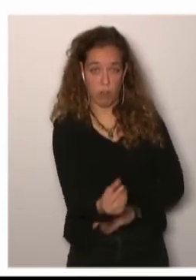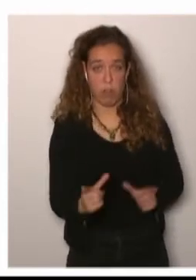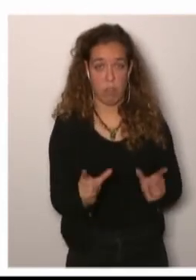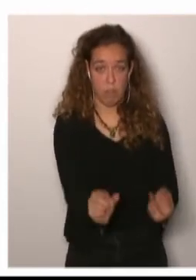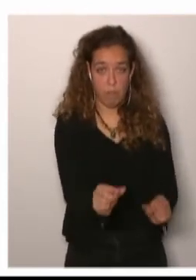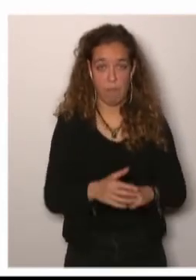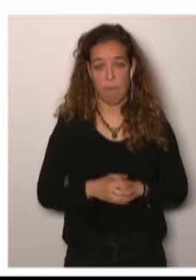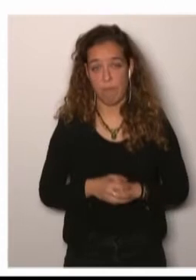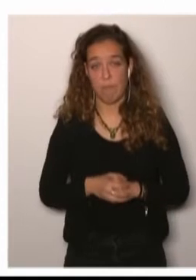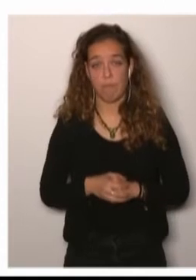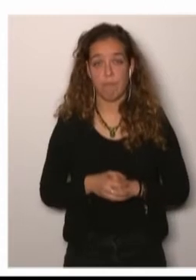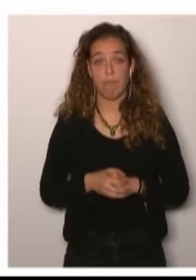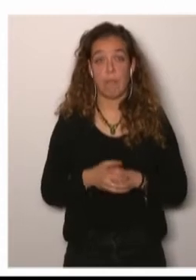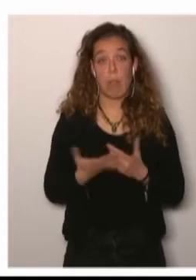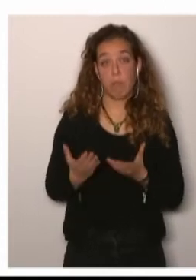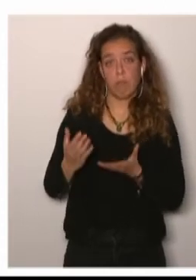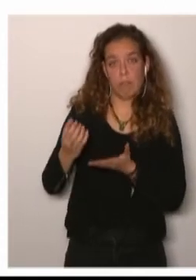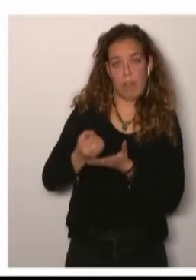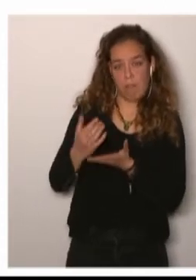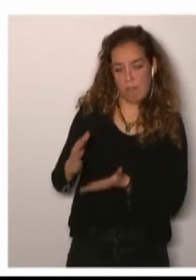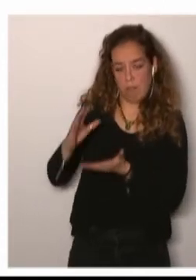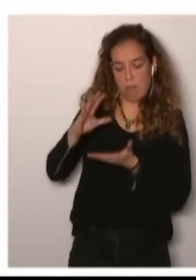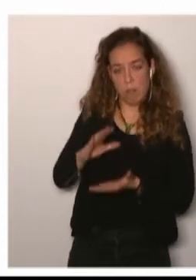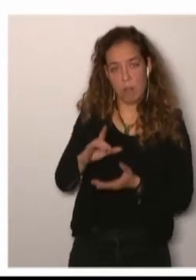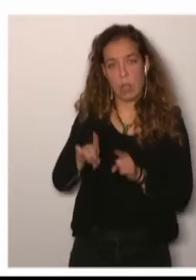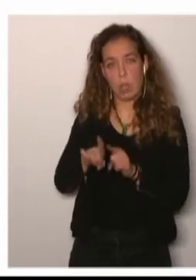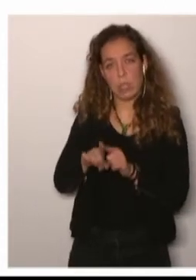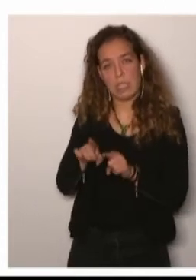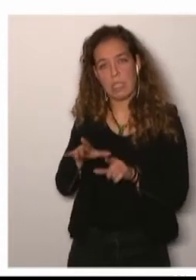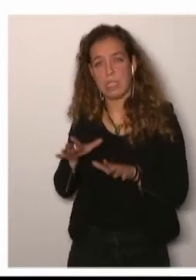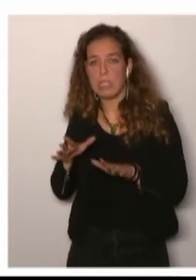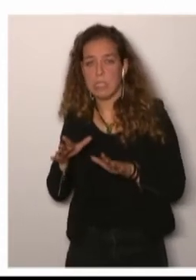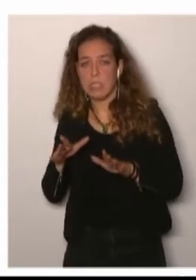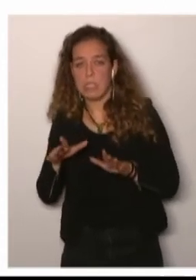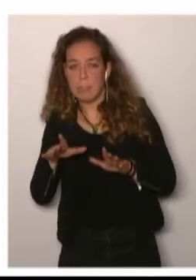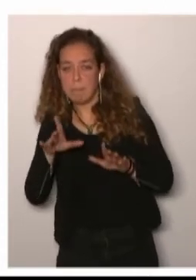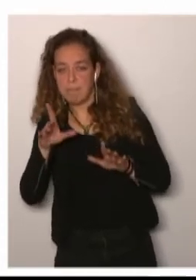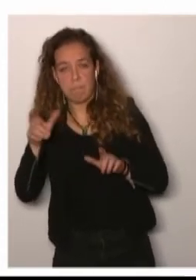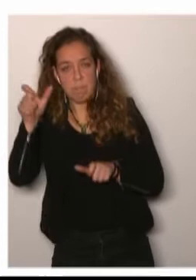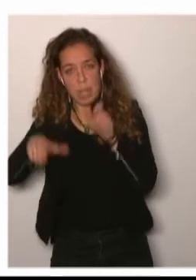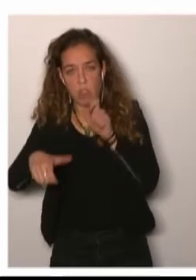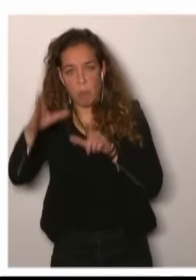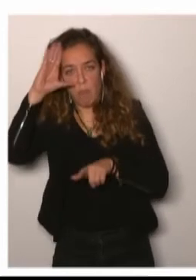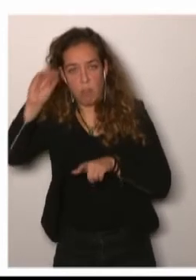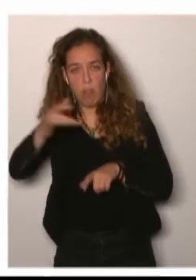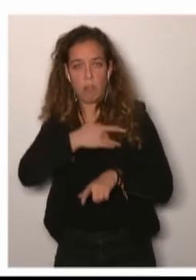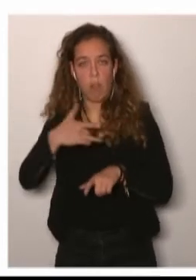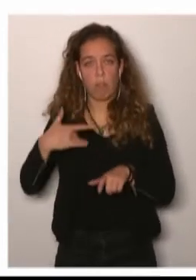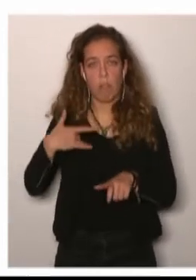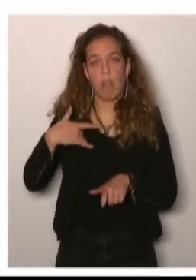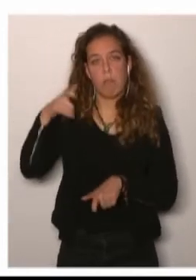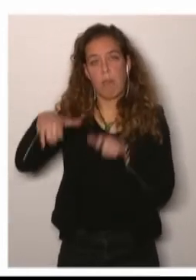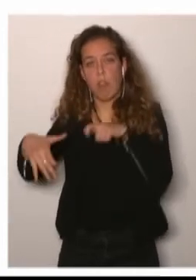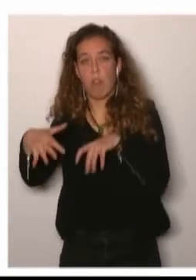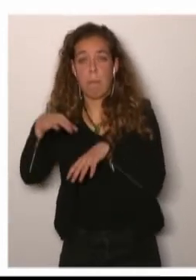search function for healthcare professionals, patients, and the general public, really part of a broader initiative to transform